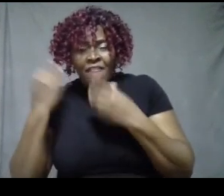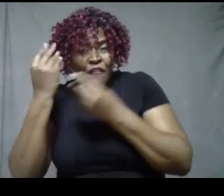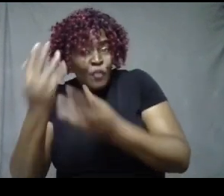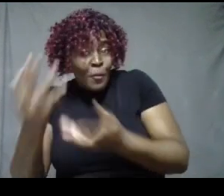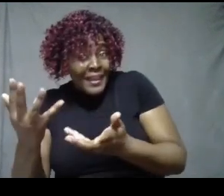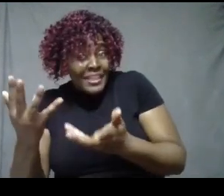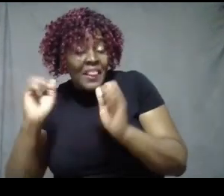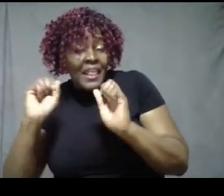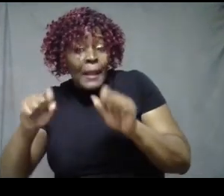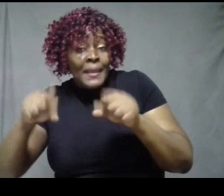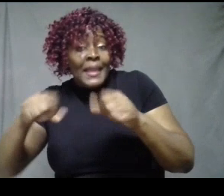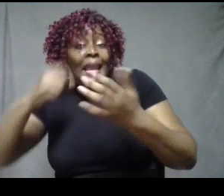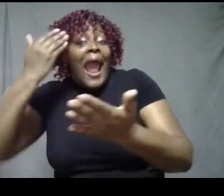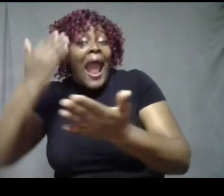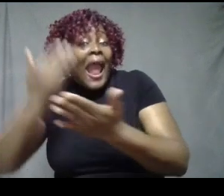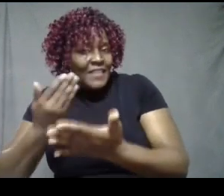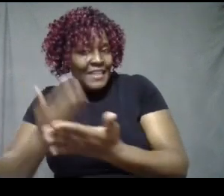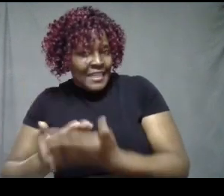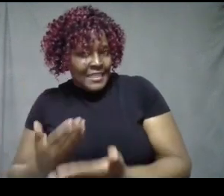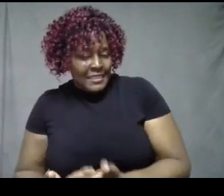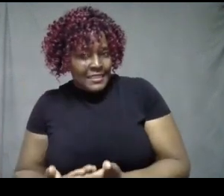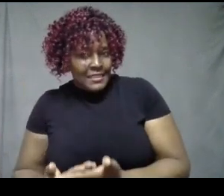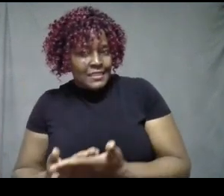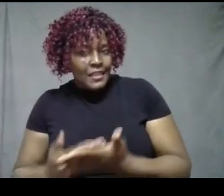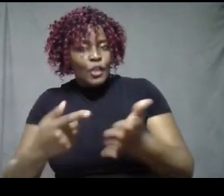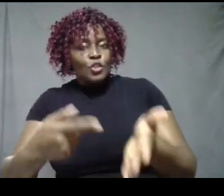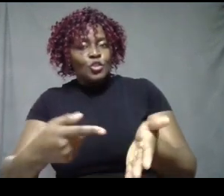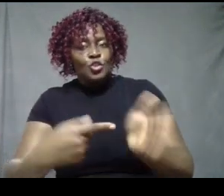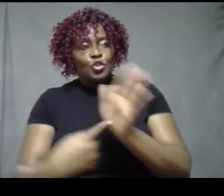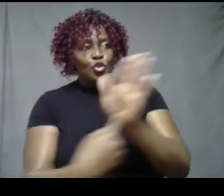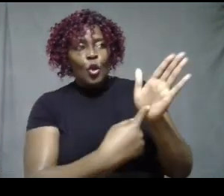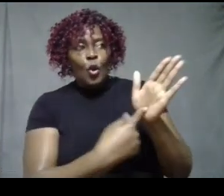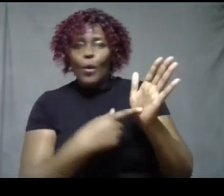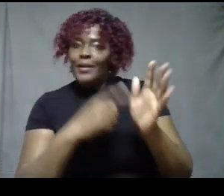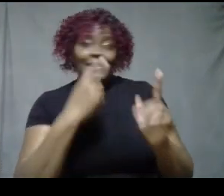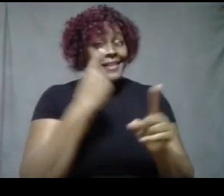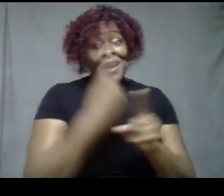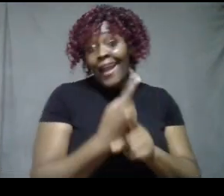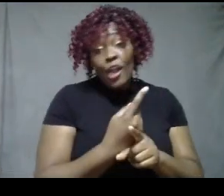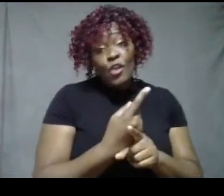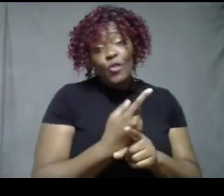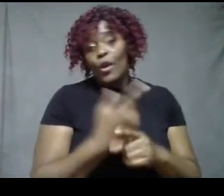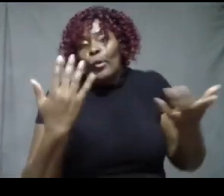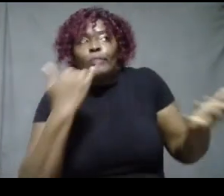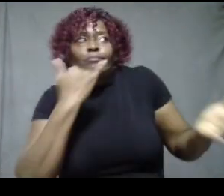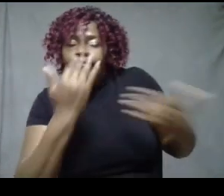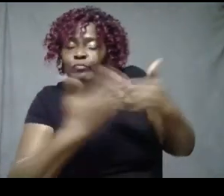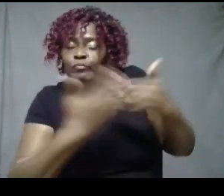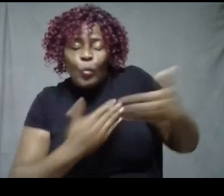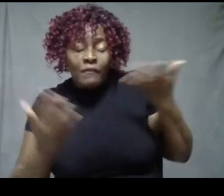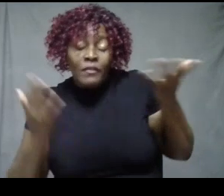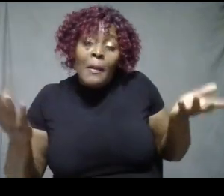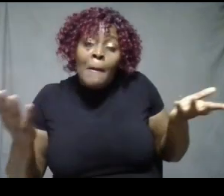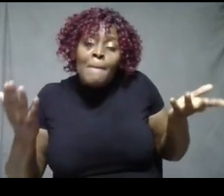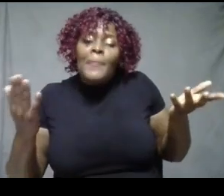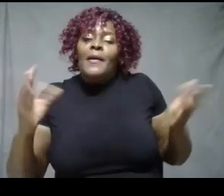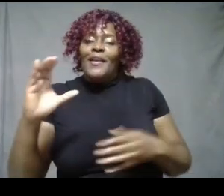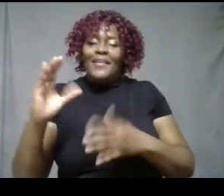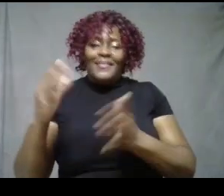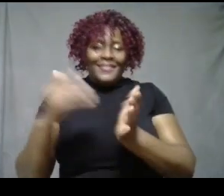evidence to show that whatever the person provided to the clerk is not accurate or is inaccurate or whatnot. But again, the